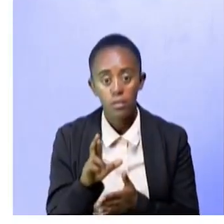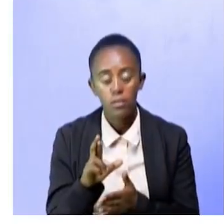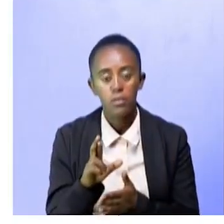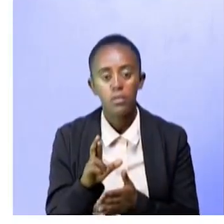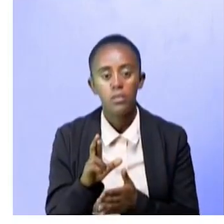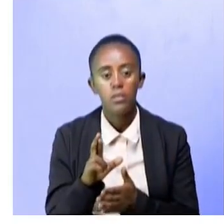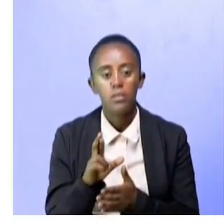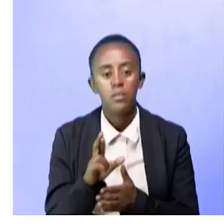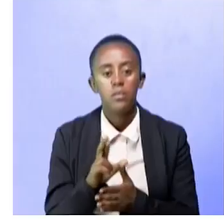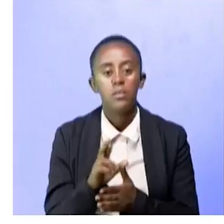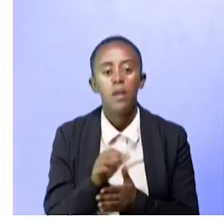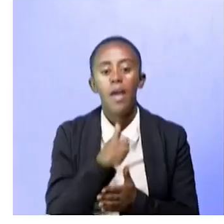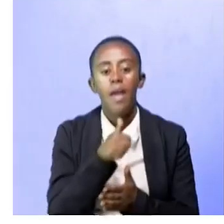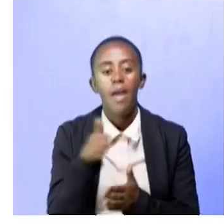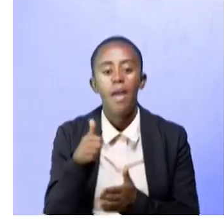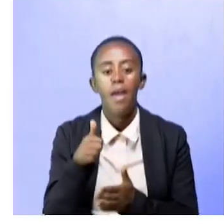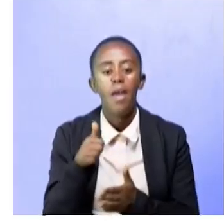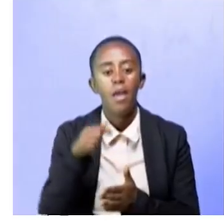equipped